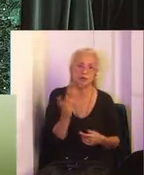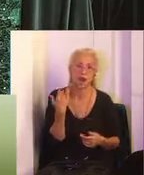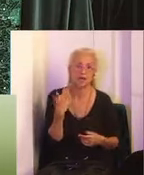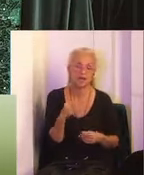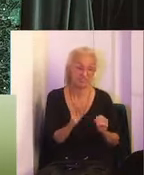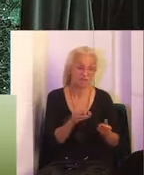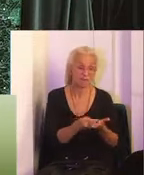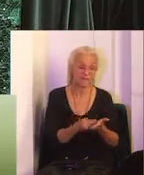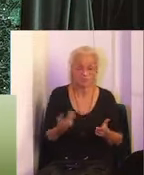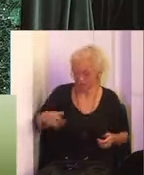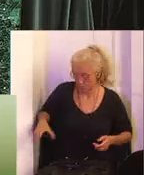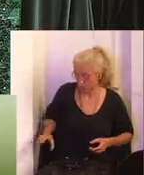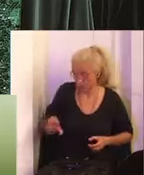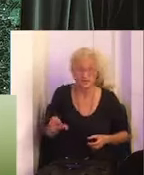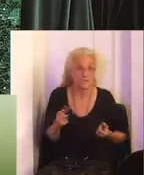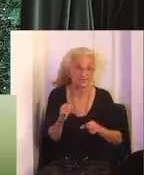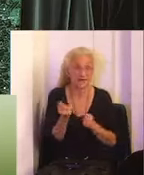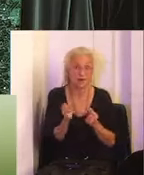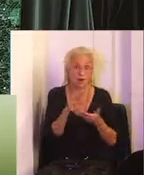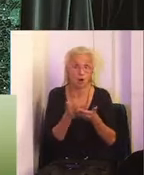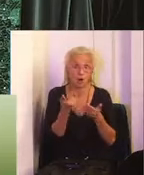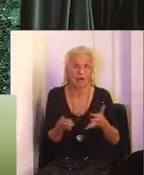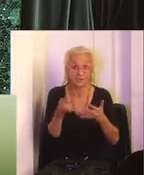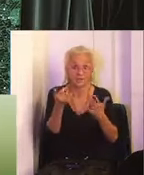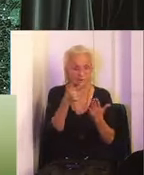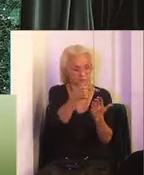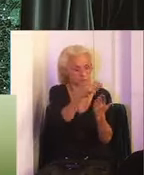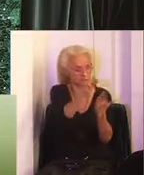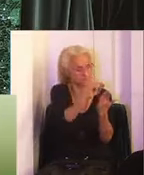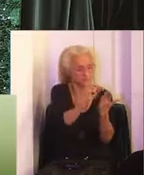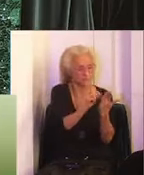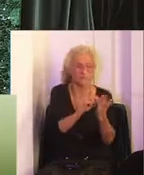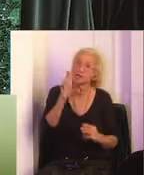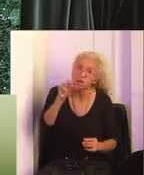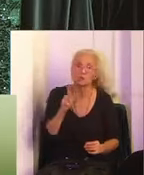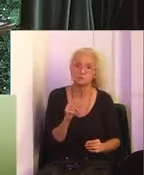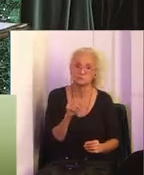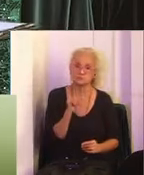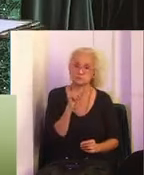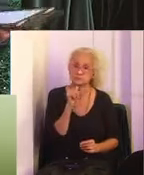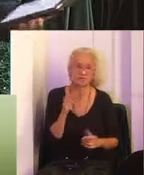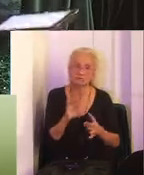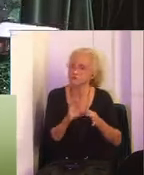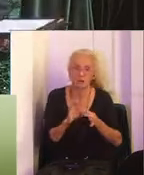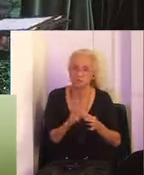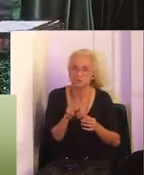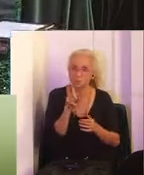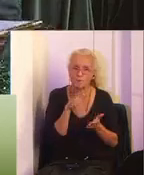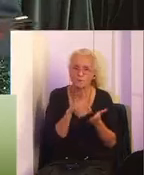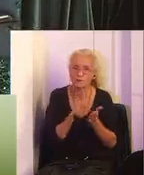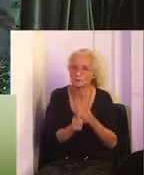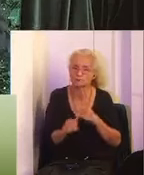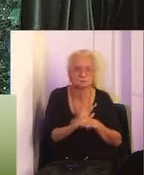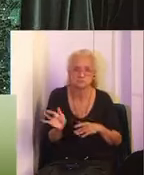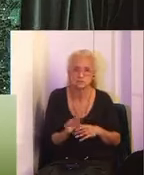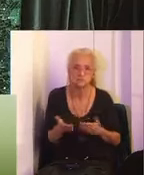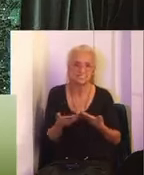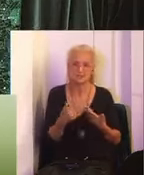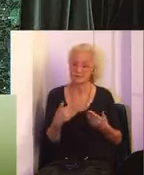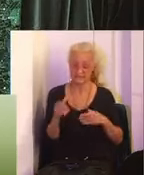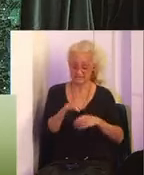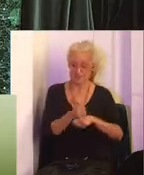that money in my pocket. Not one bit of those millions. Not one bit of it. So it's easy for me to make a